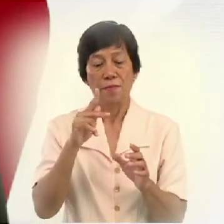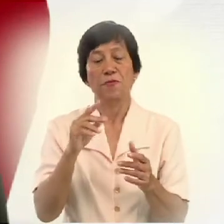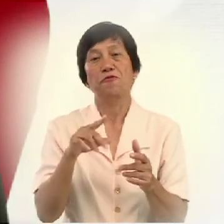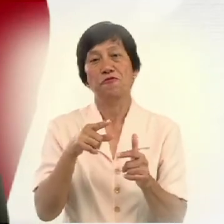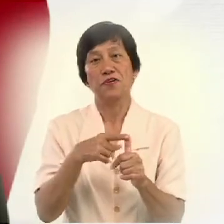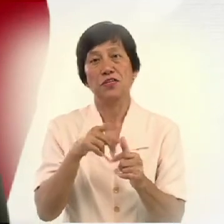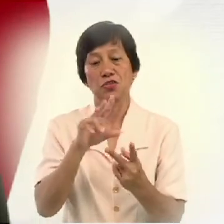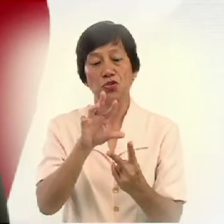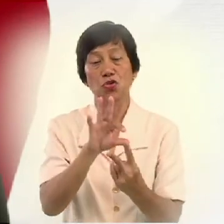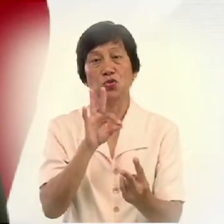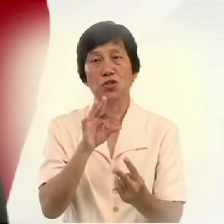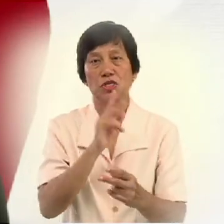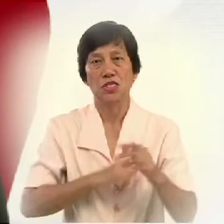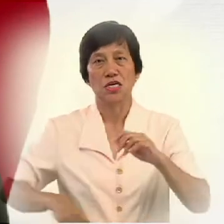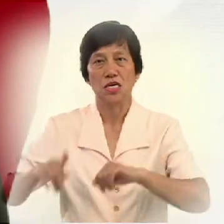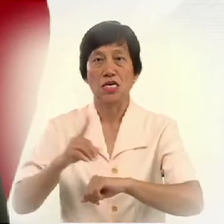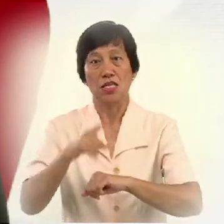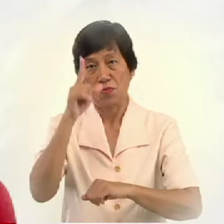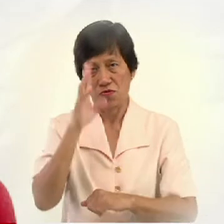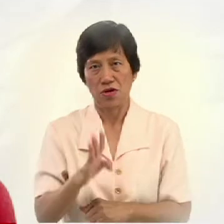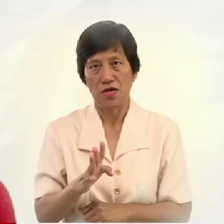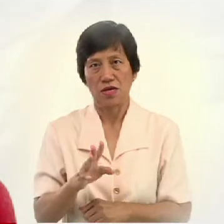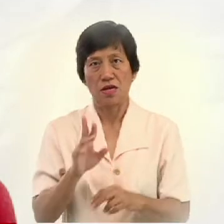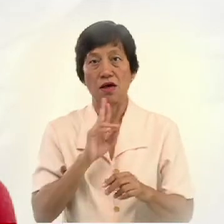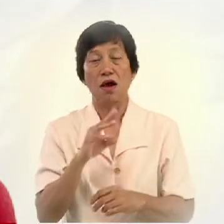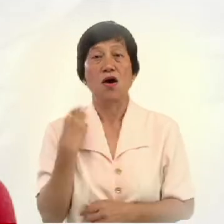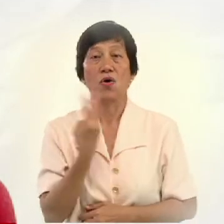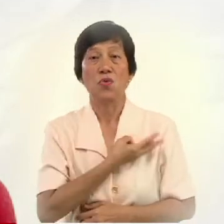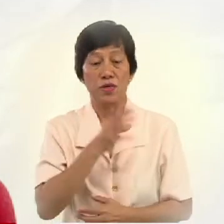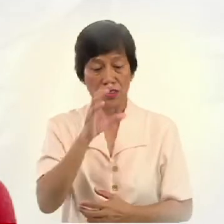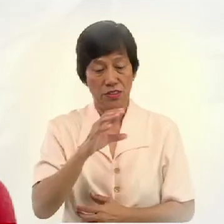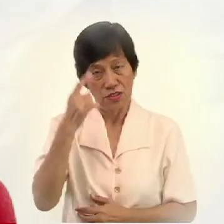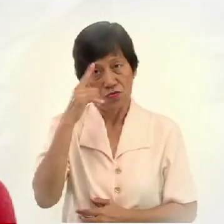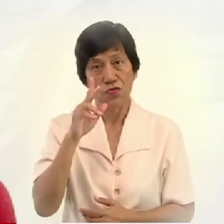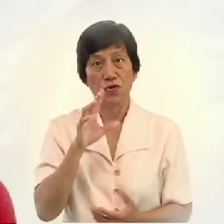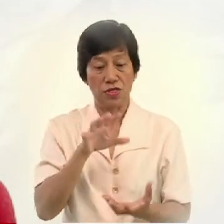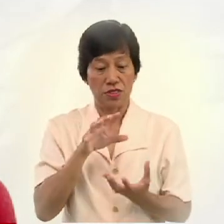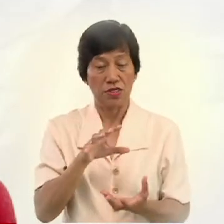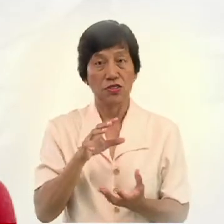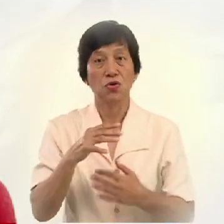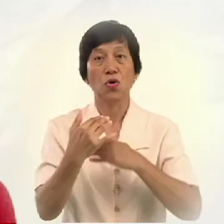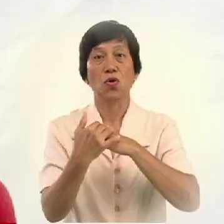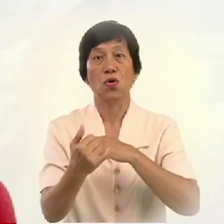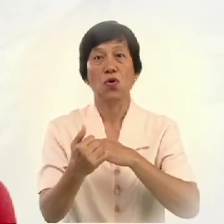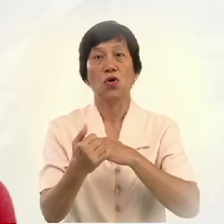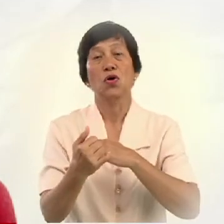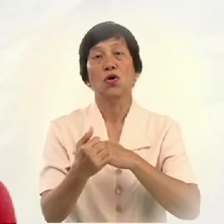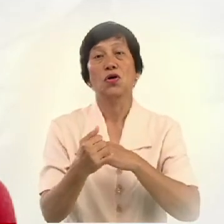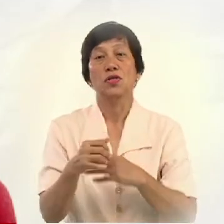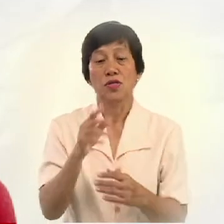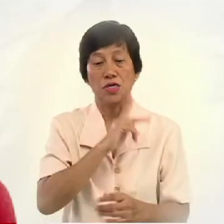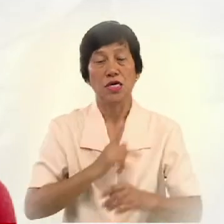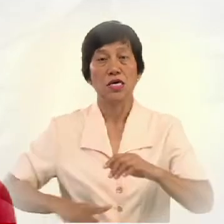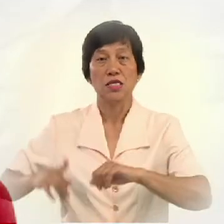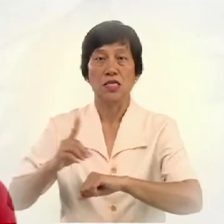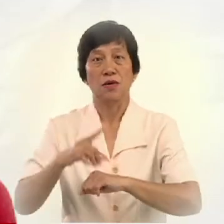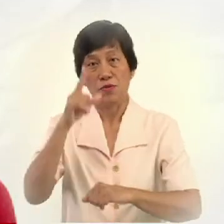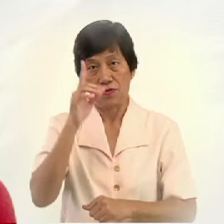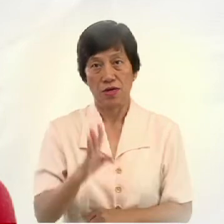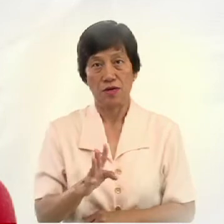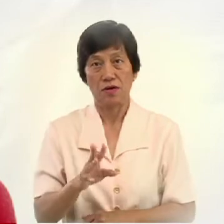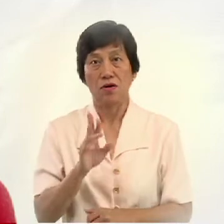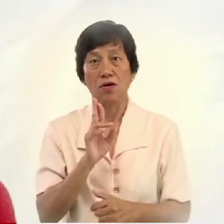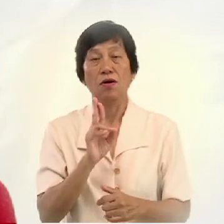prioritizing the kingdom of God. Are we searching for the treasure called the kingdom of